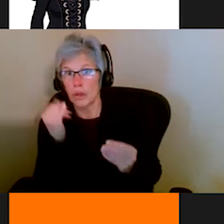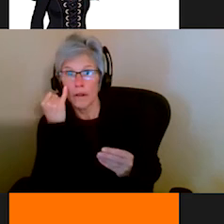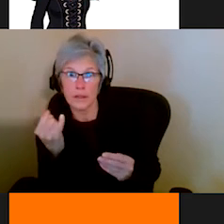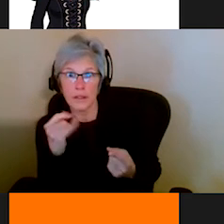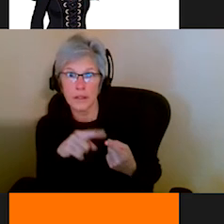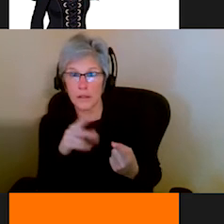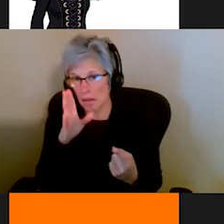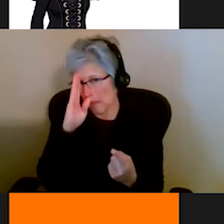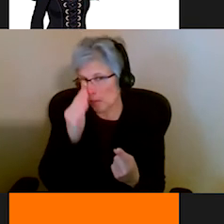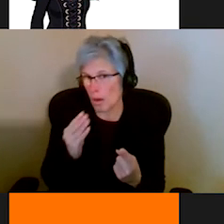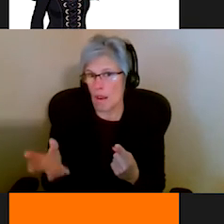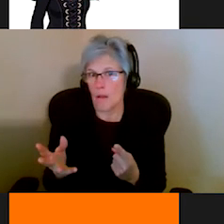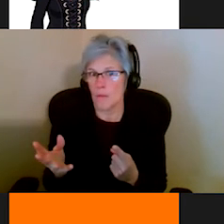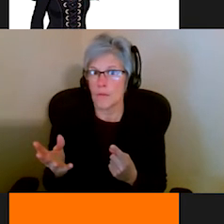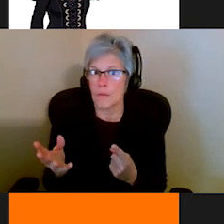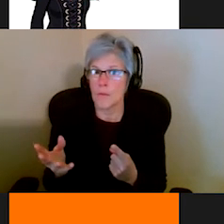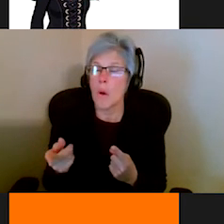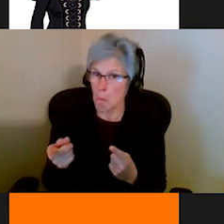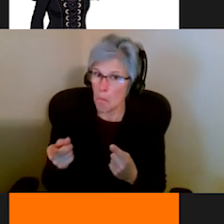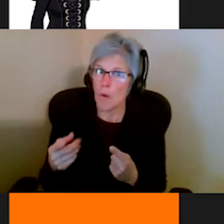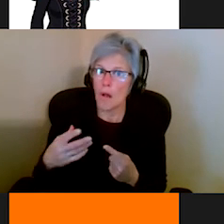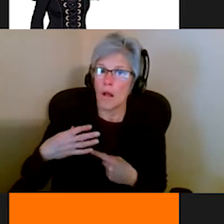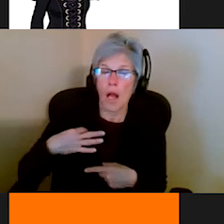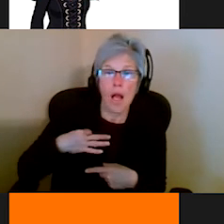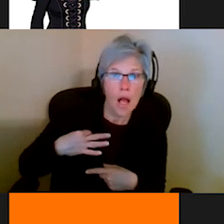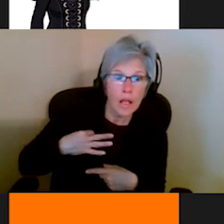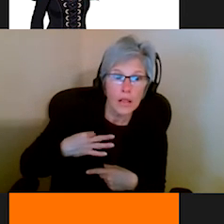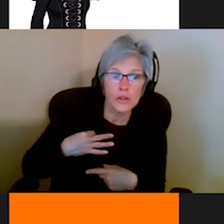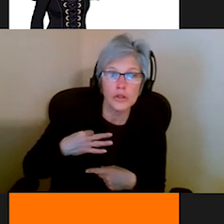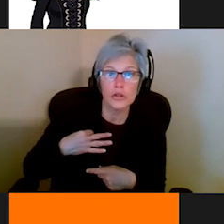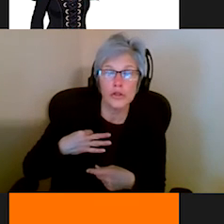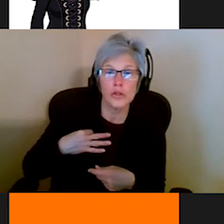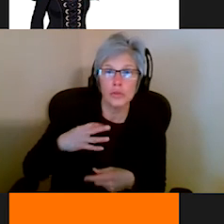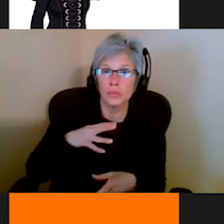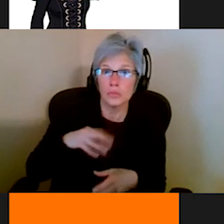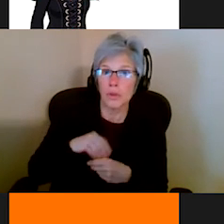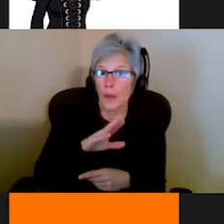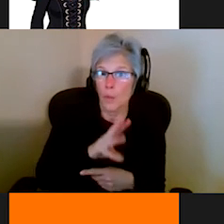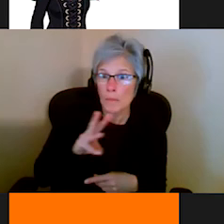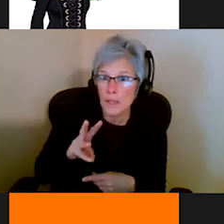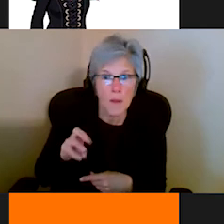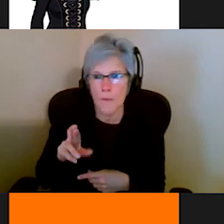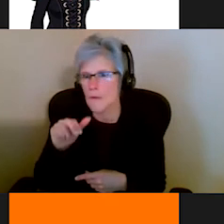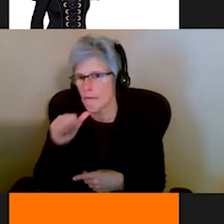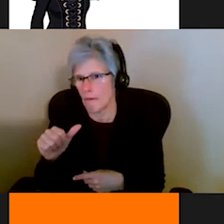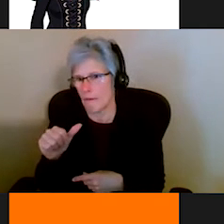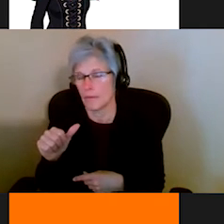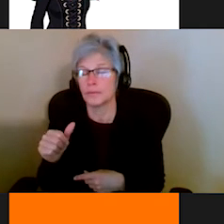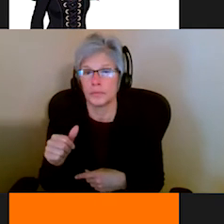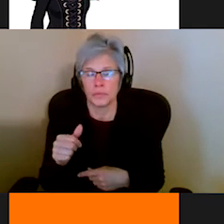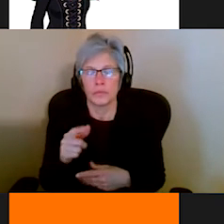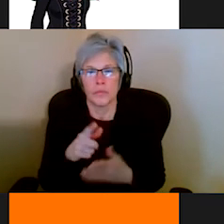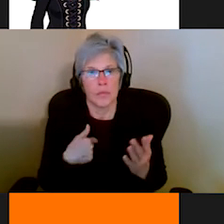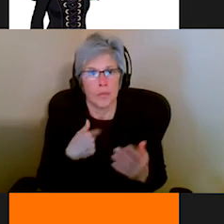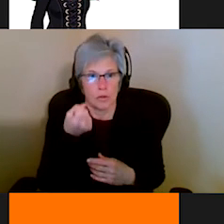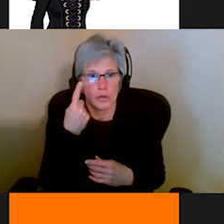you know if you are eligible to be a part of their website. And from what I understand,